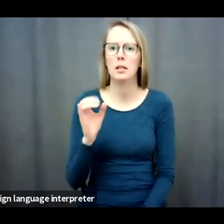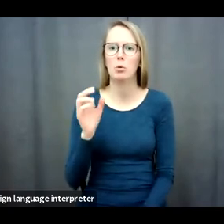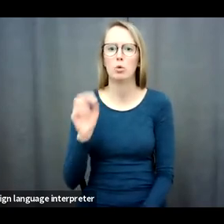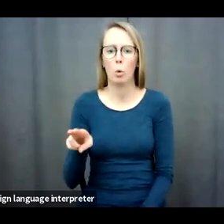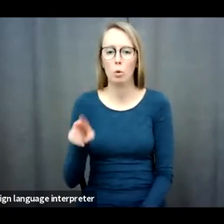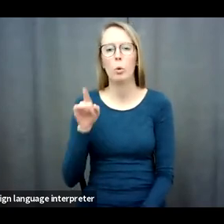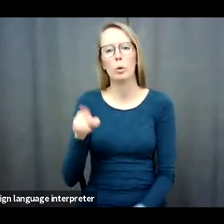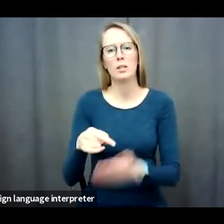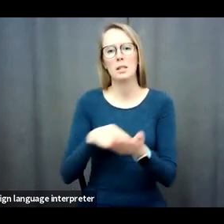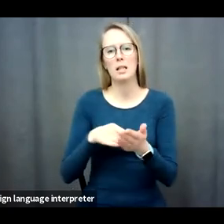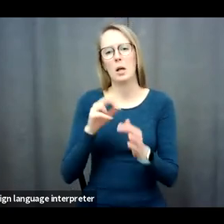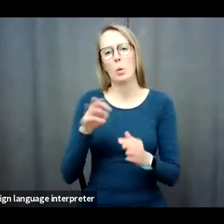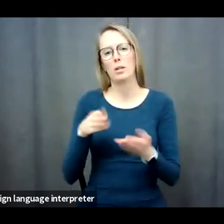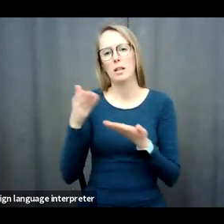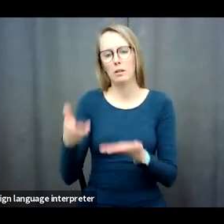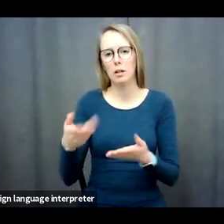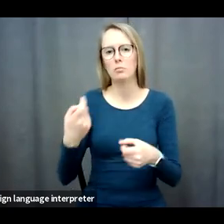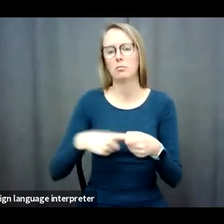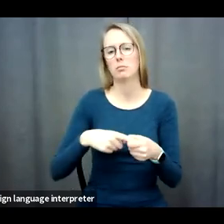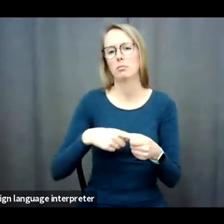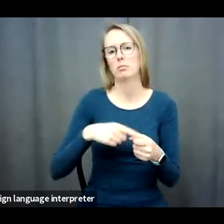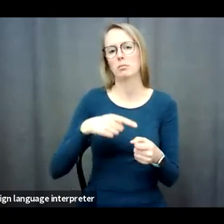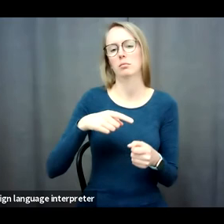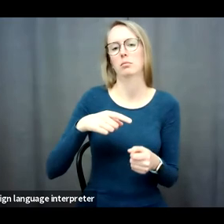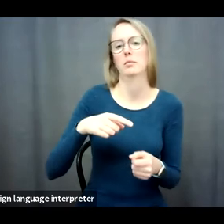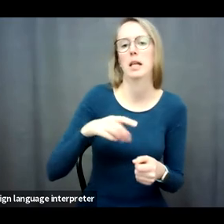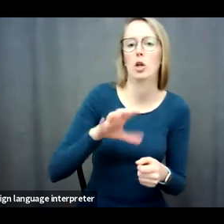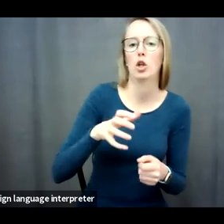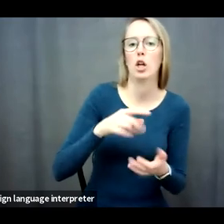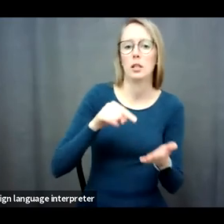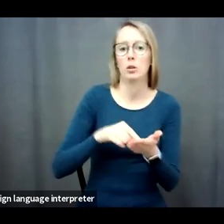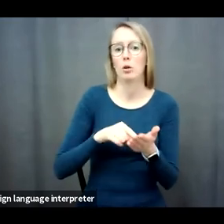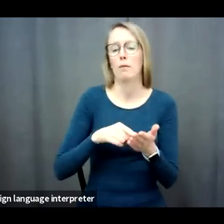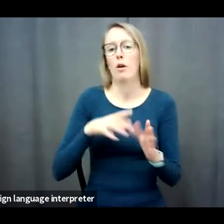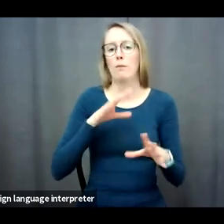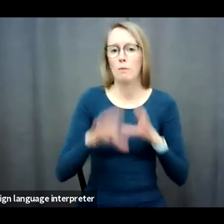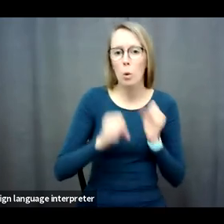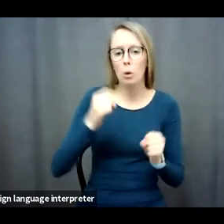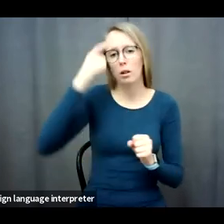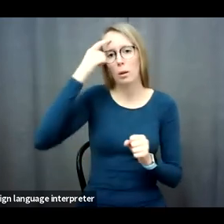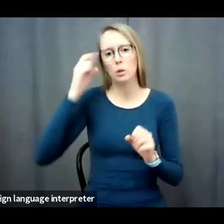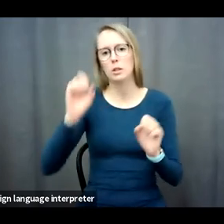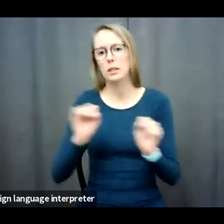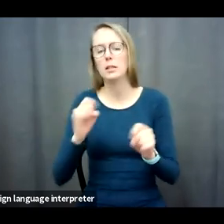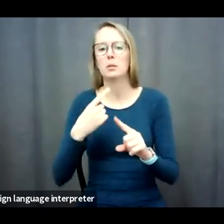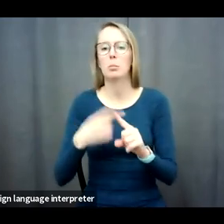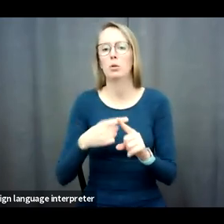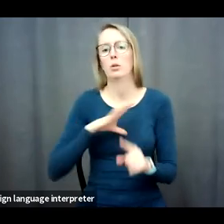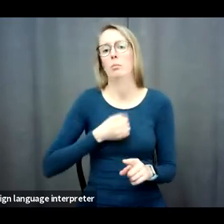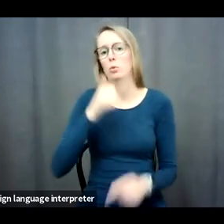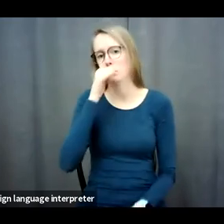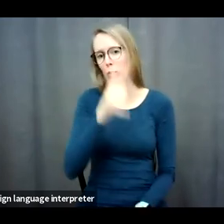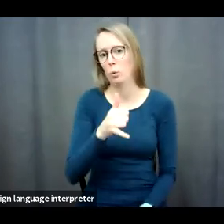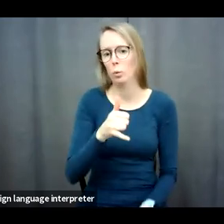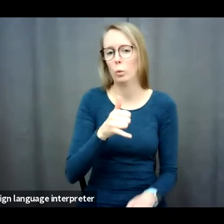specialist advisor with the Regional Center on Violence, Traumatic Stress and Suicide Prevention in the East Region of Norway.